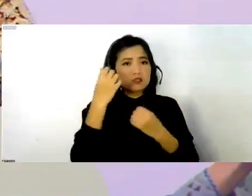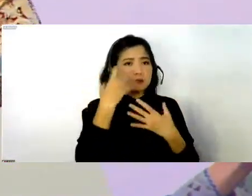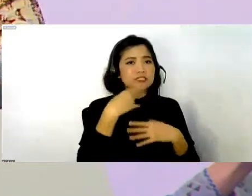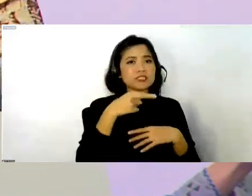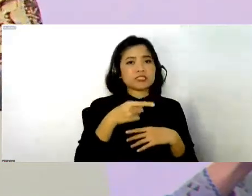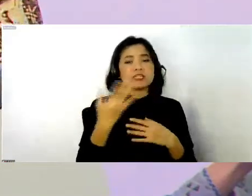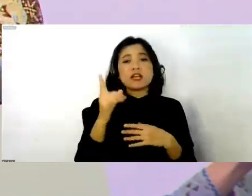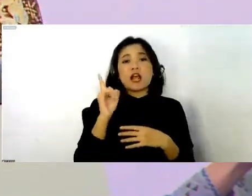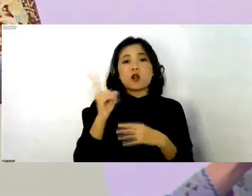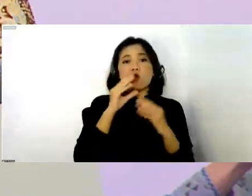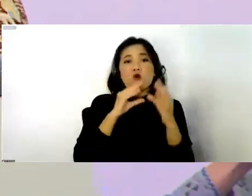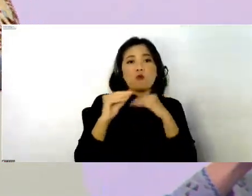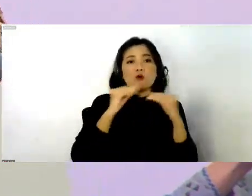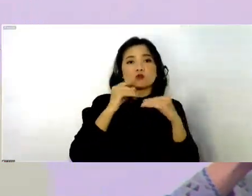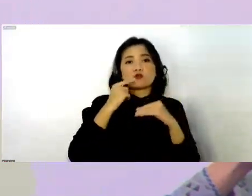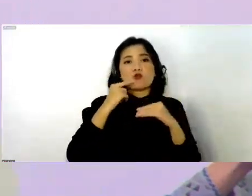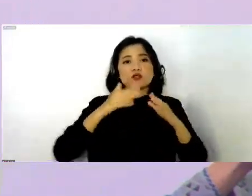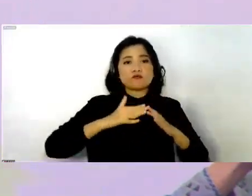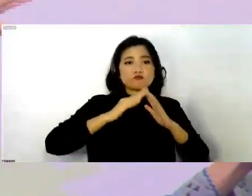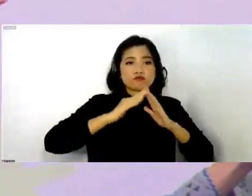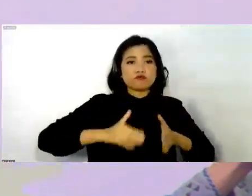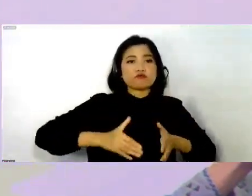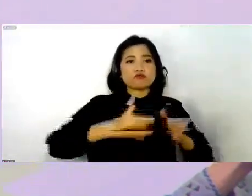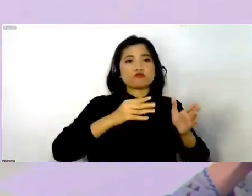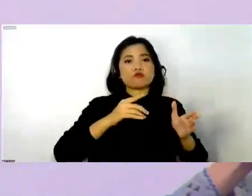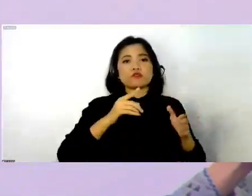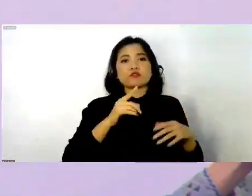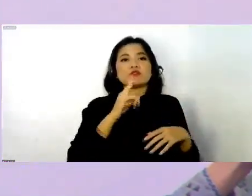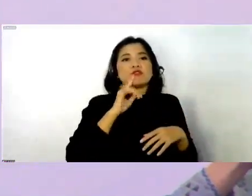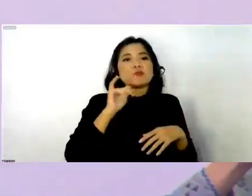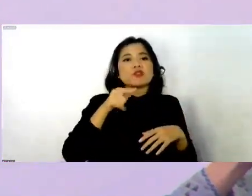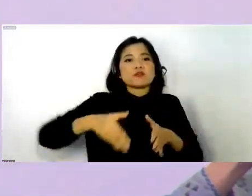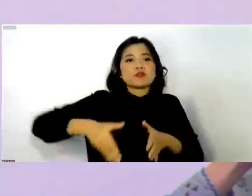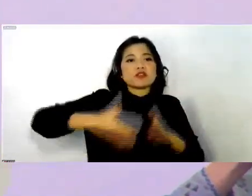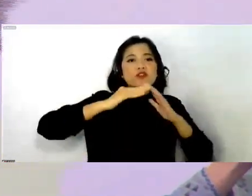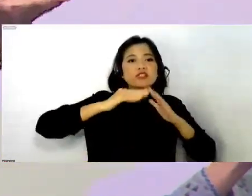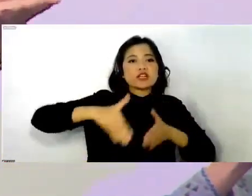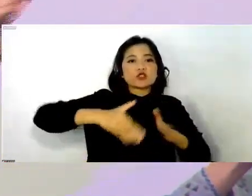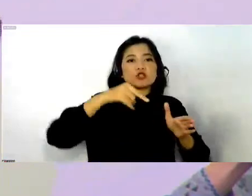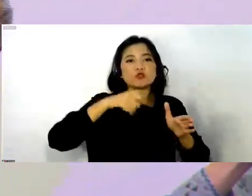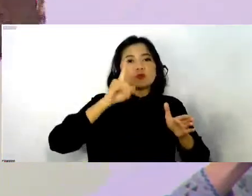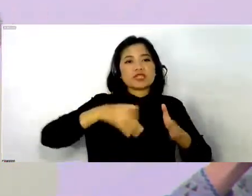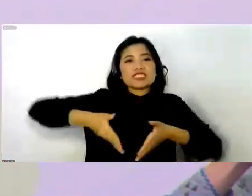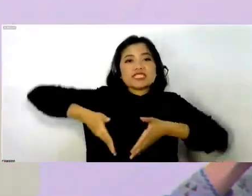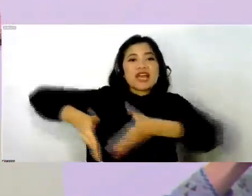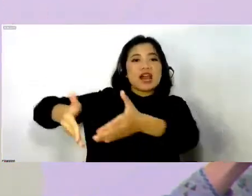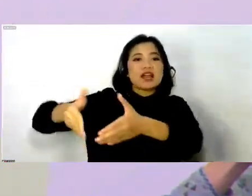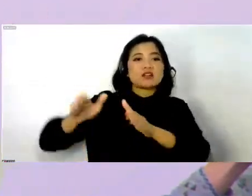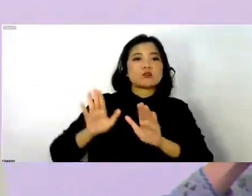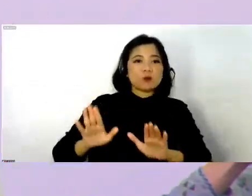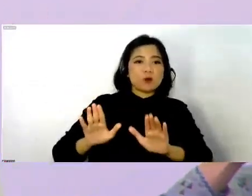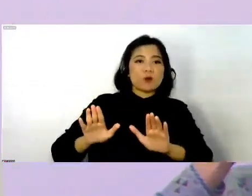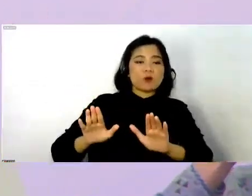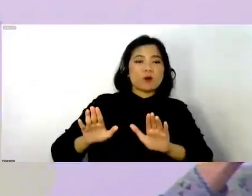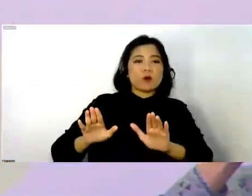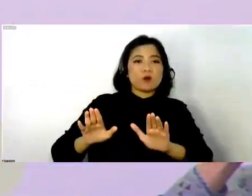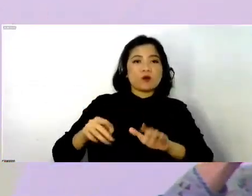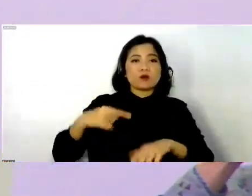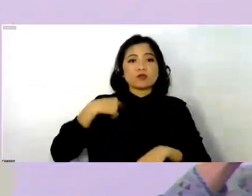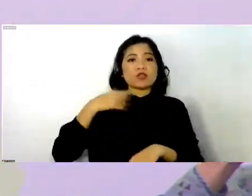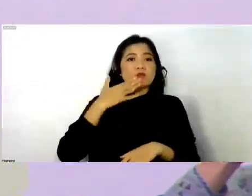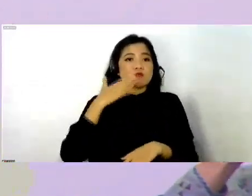of Development everywhere, especially in the developing economy, to prioritize the budget.